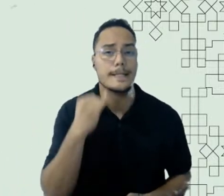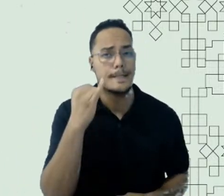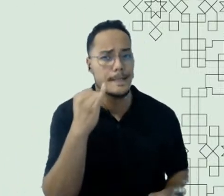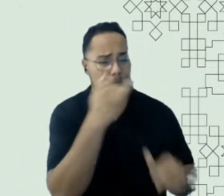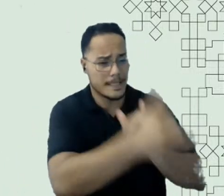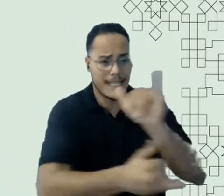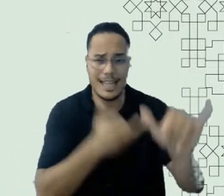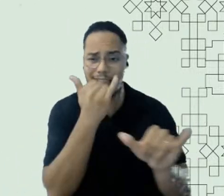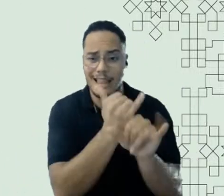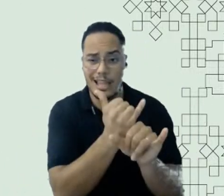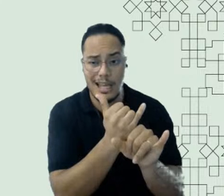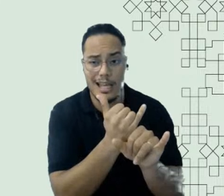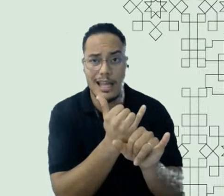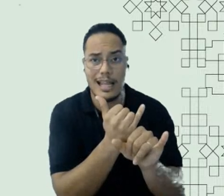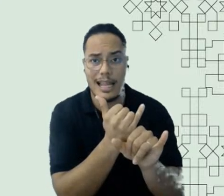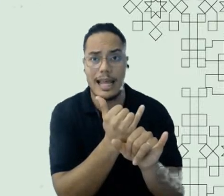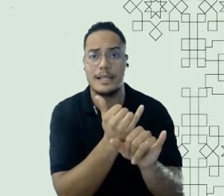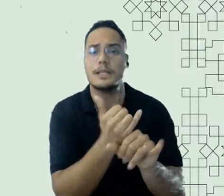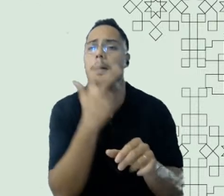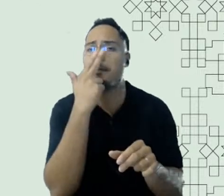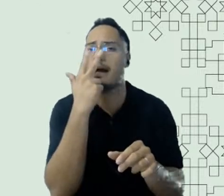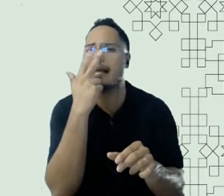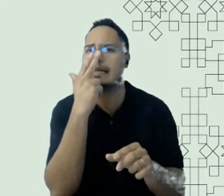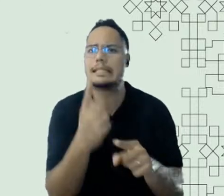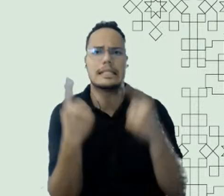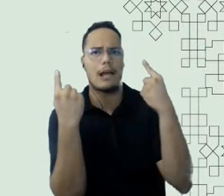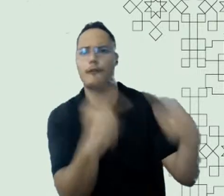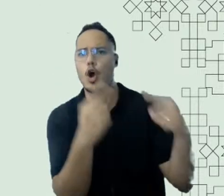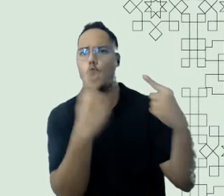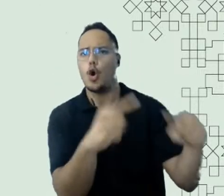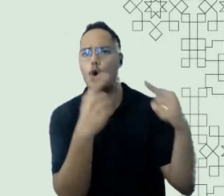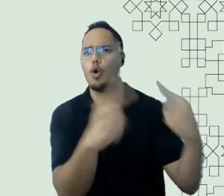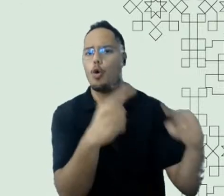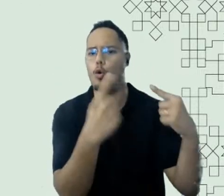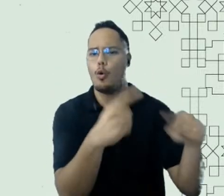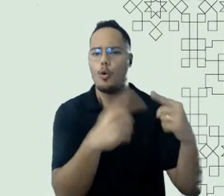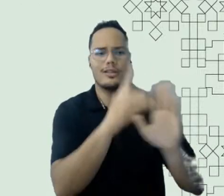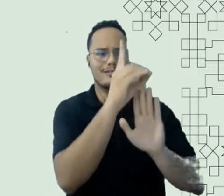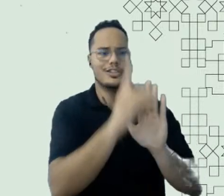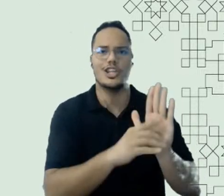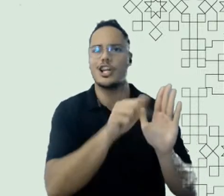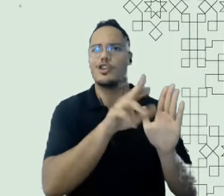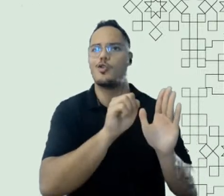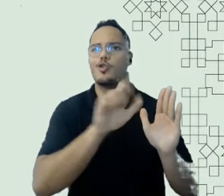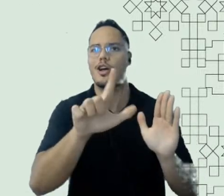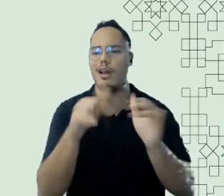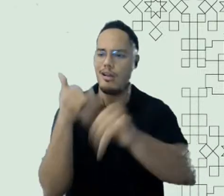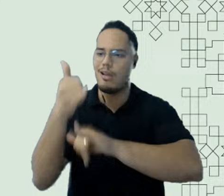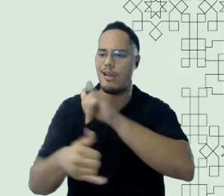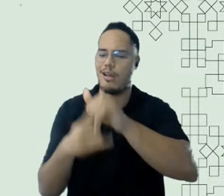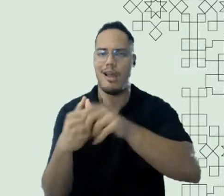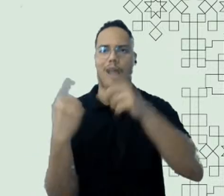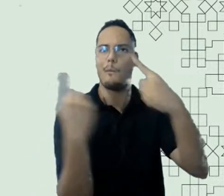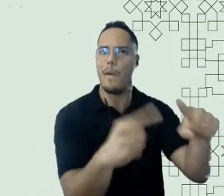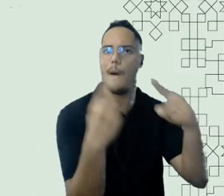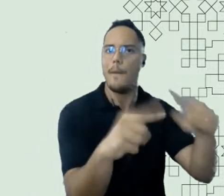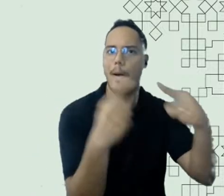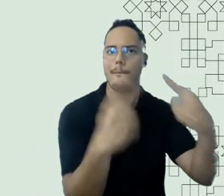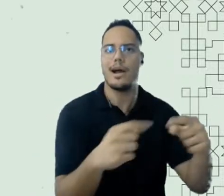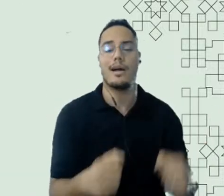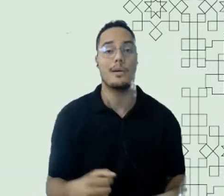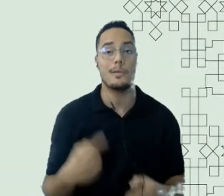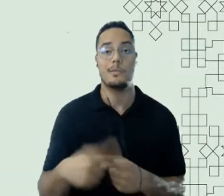that copyright was not strong enough to resist the ease of copy that was induced by the internet. So at the